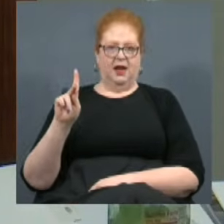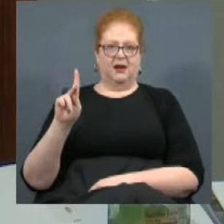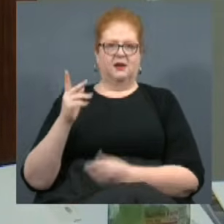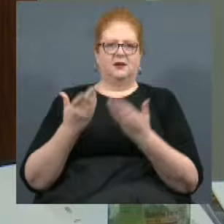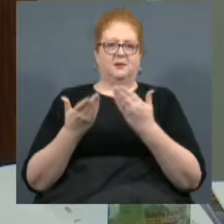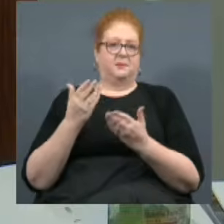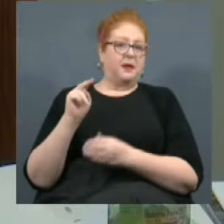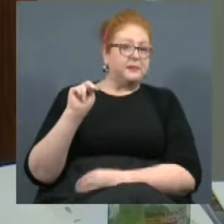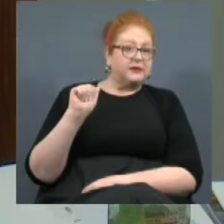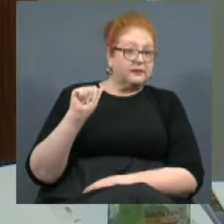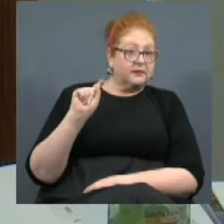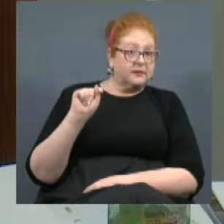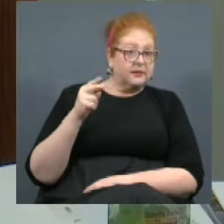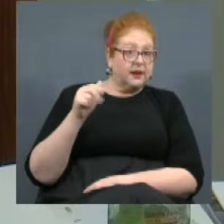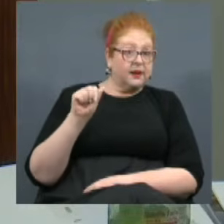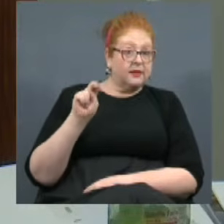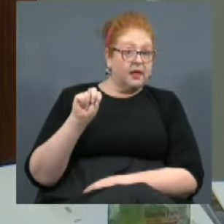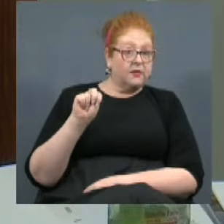give me probably a better,